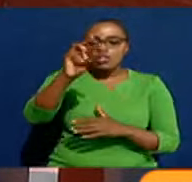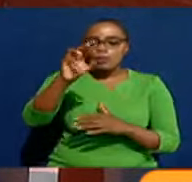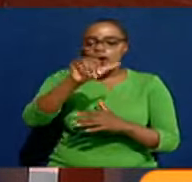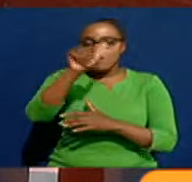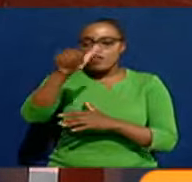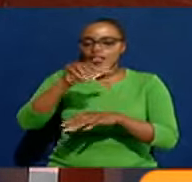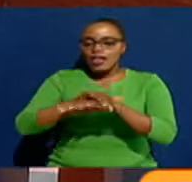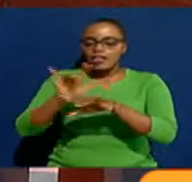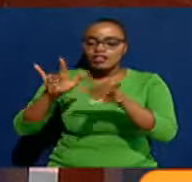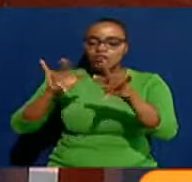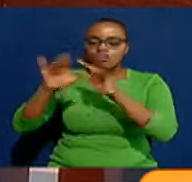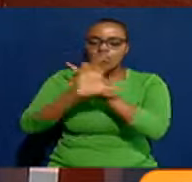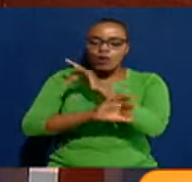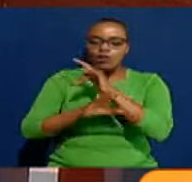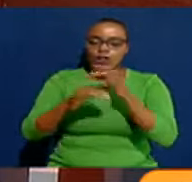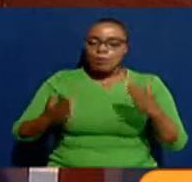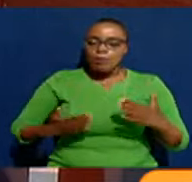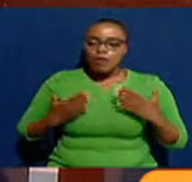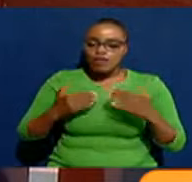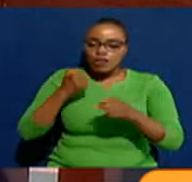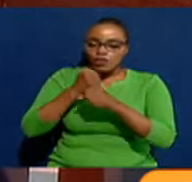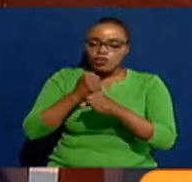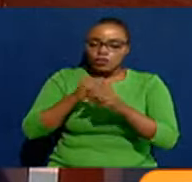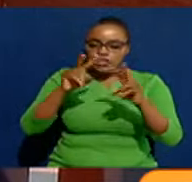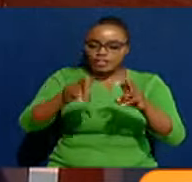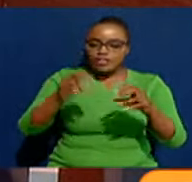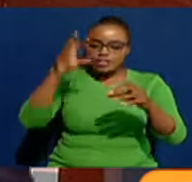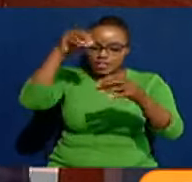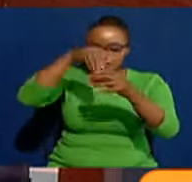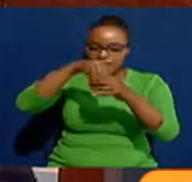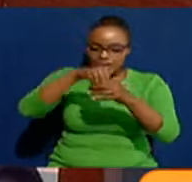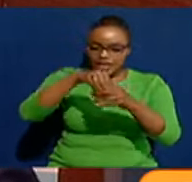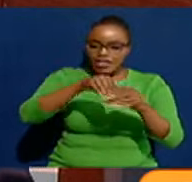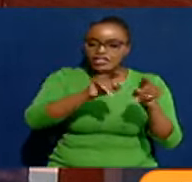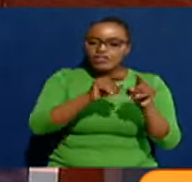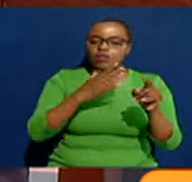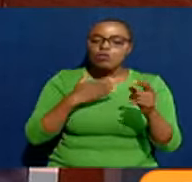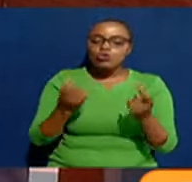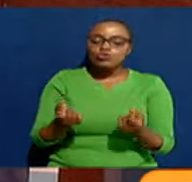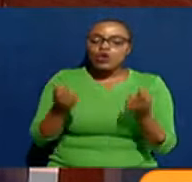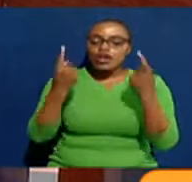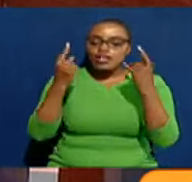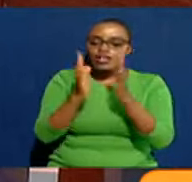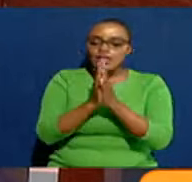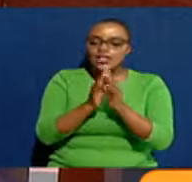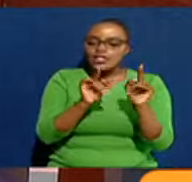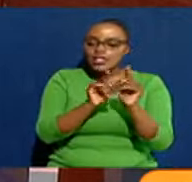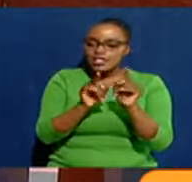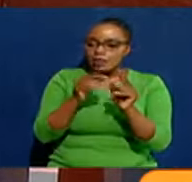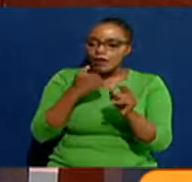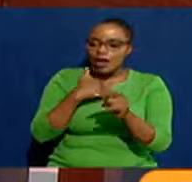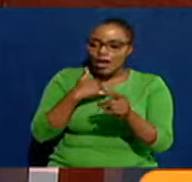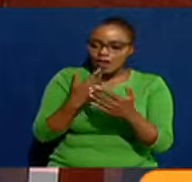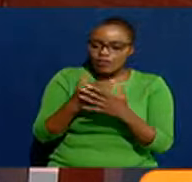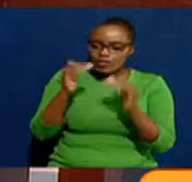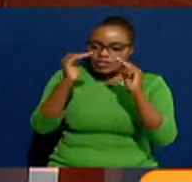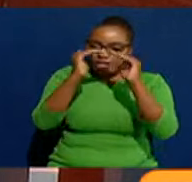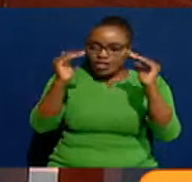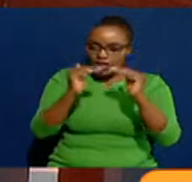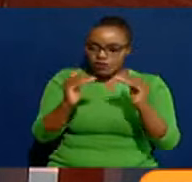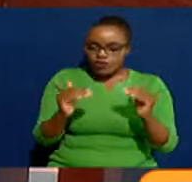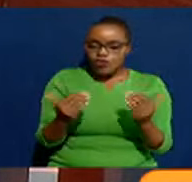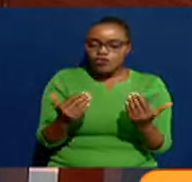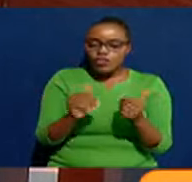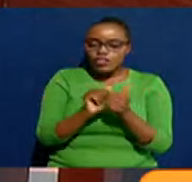others from outside. I'm happy we've been doing research internally. We want to understand and get the landscape